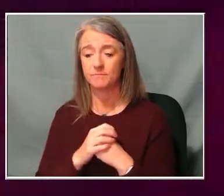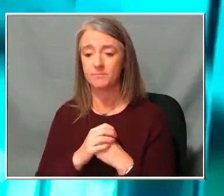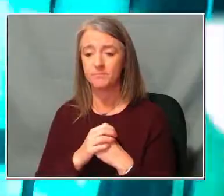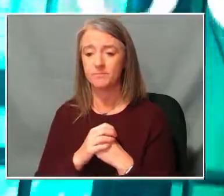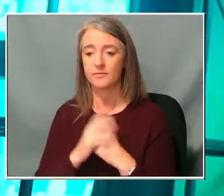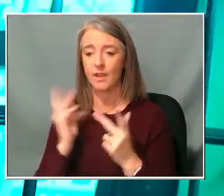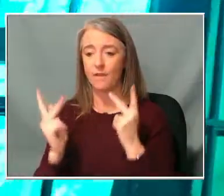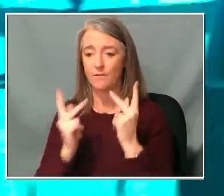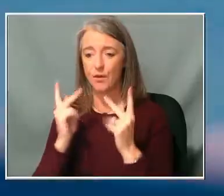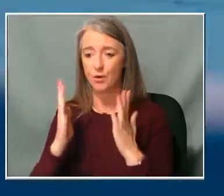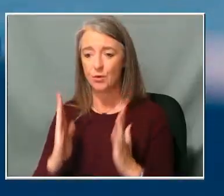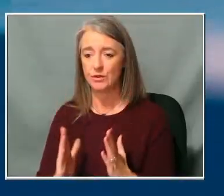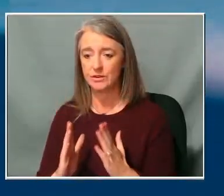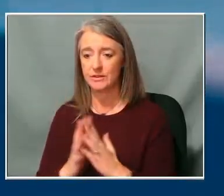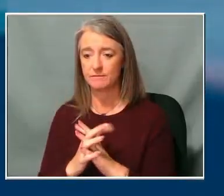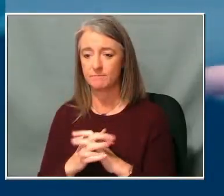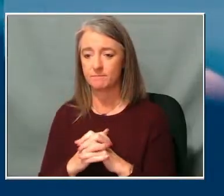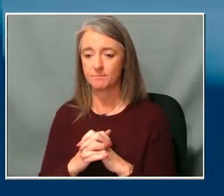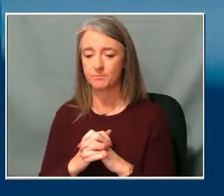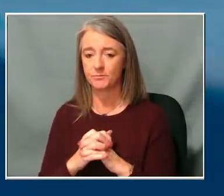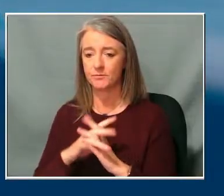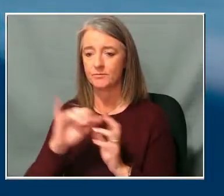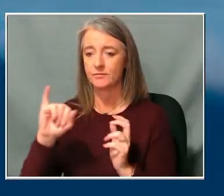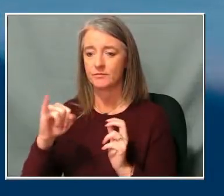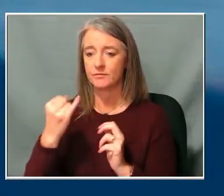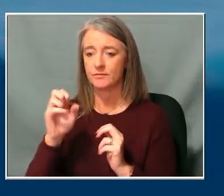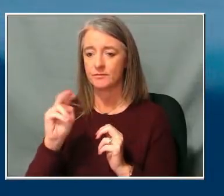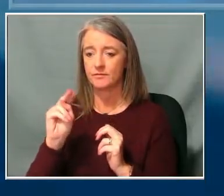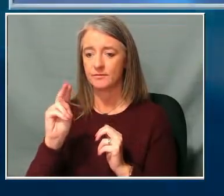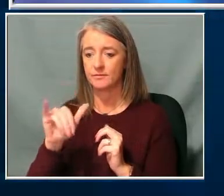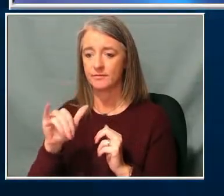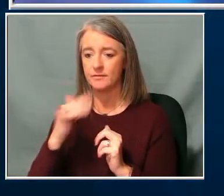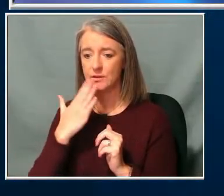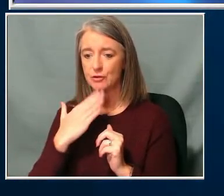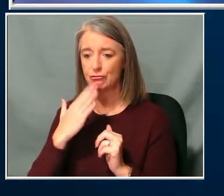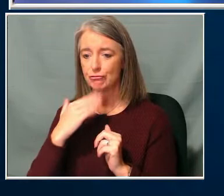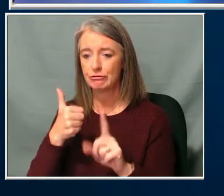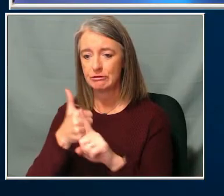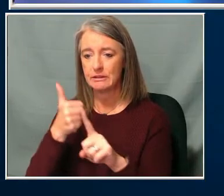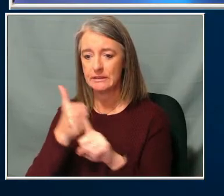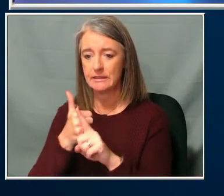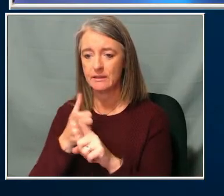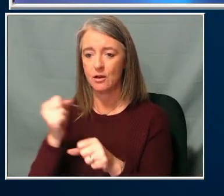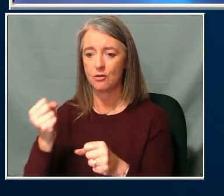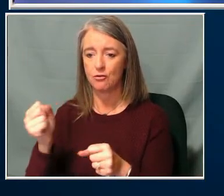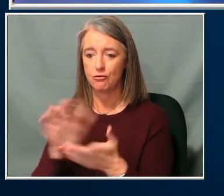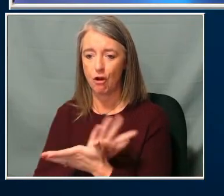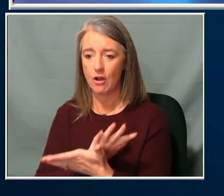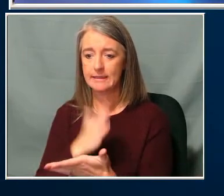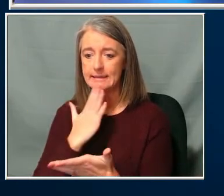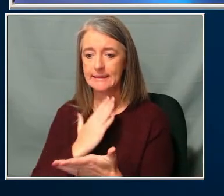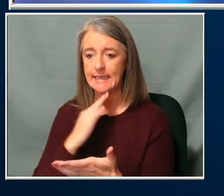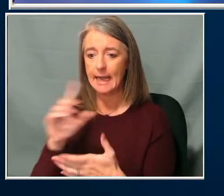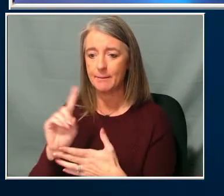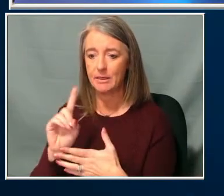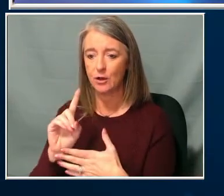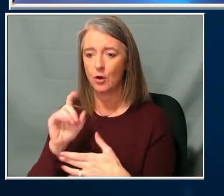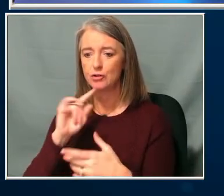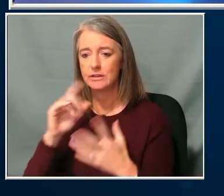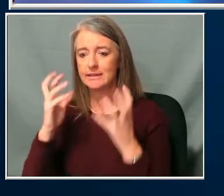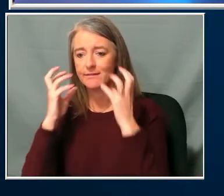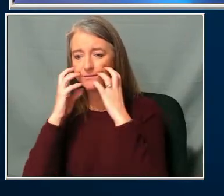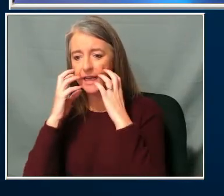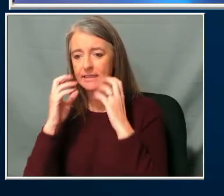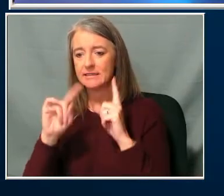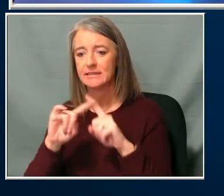We've got some good ones coming in. Ginny is curious, does sugar itself cause diabetes, or is it just the obesity from sugar that causes it? I